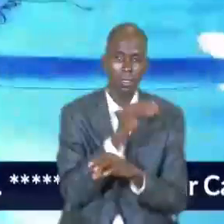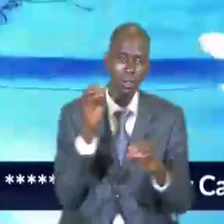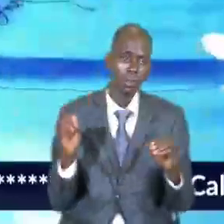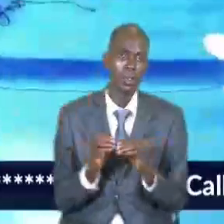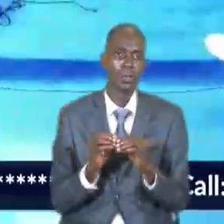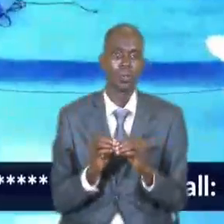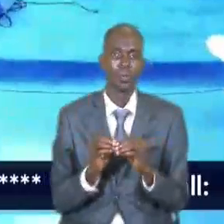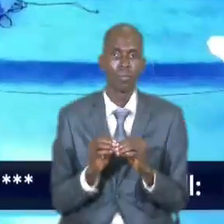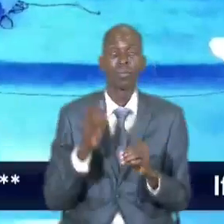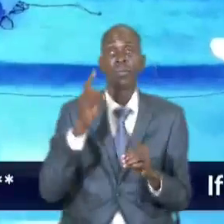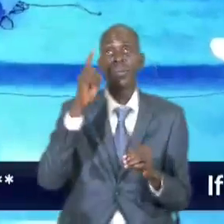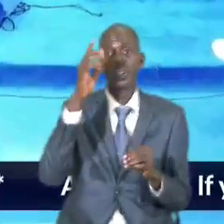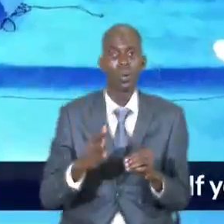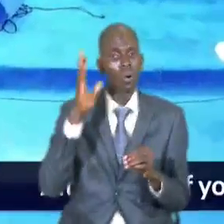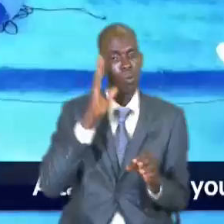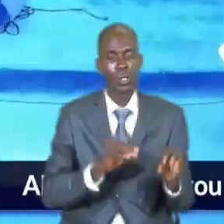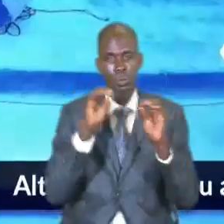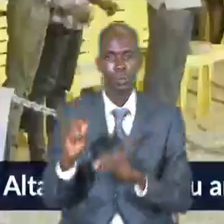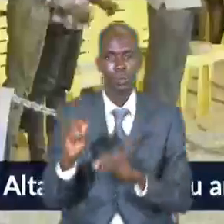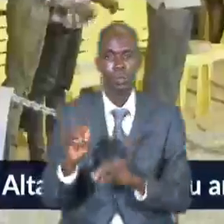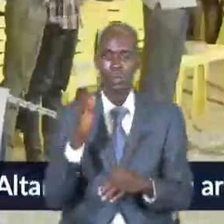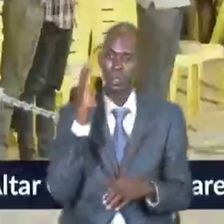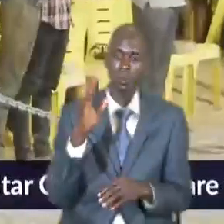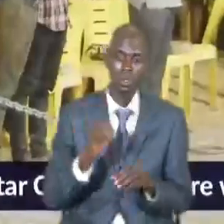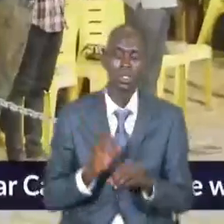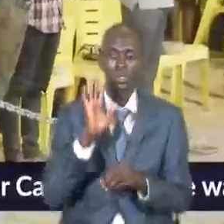God will put testimony in your mouth.